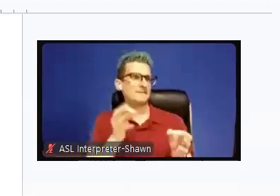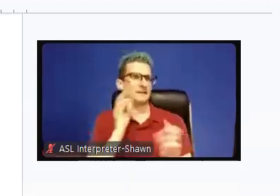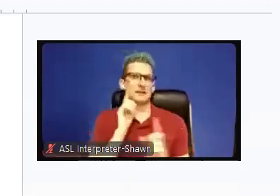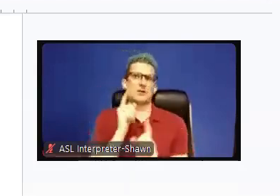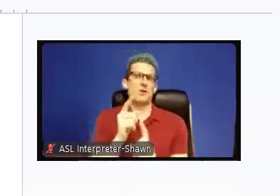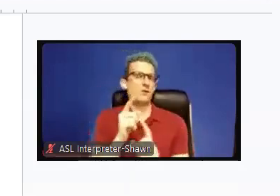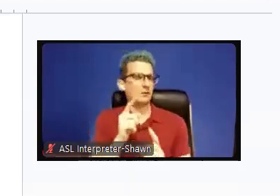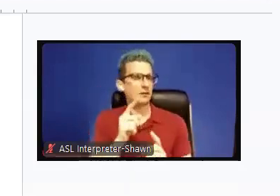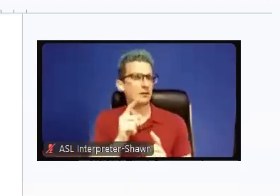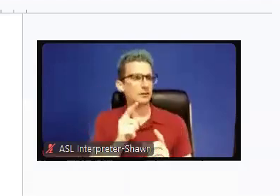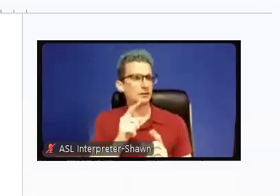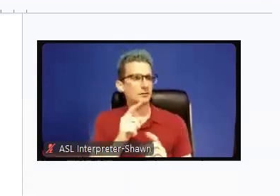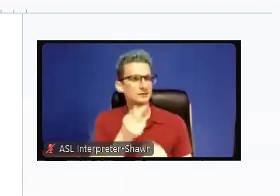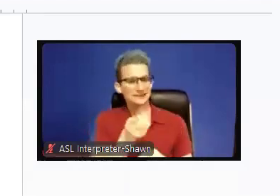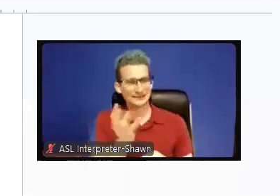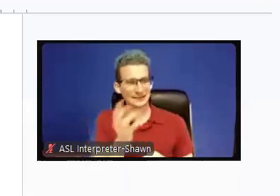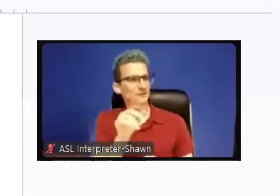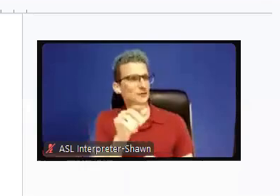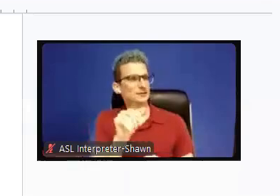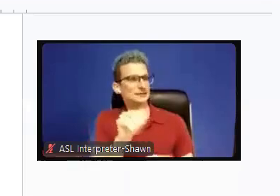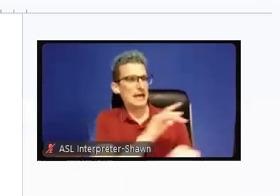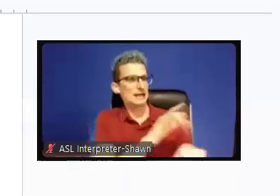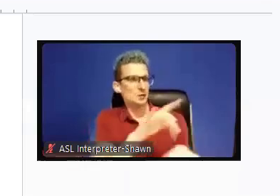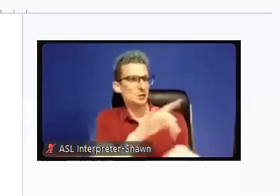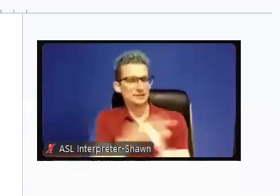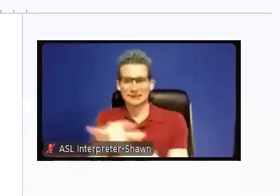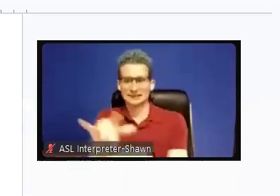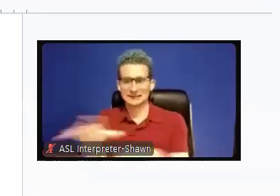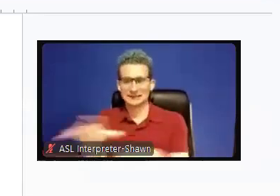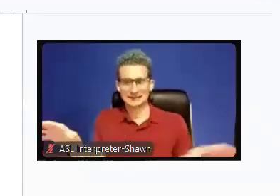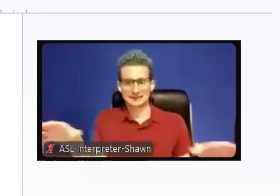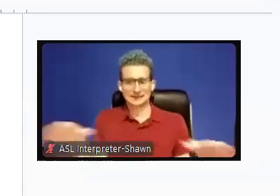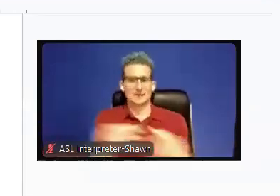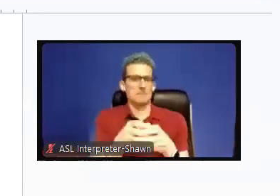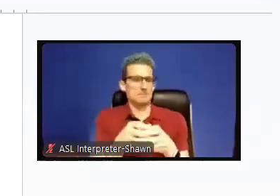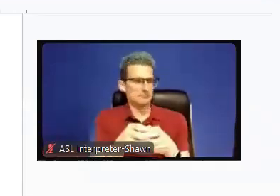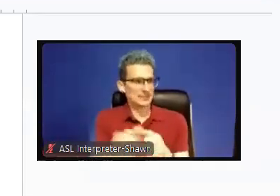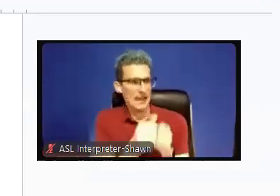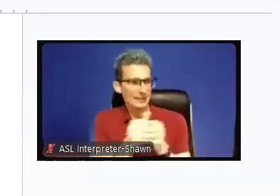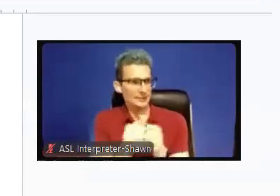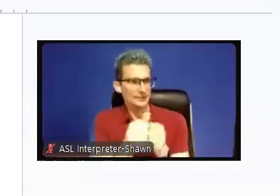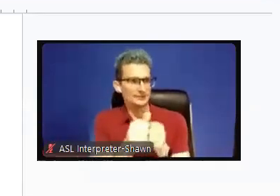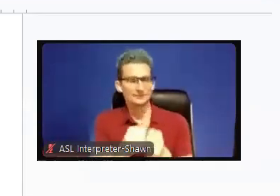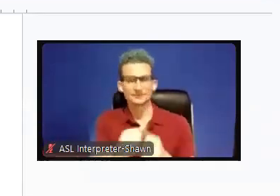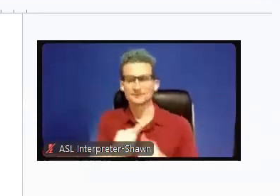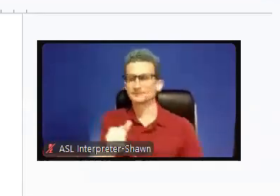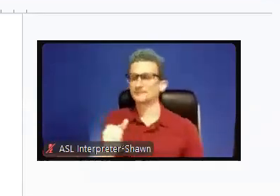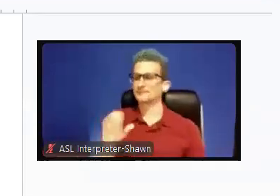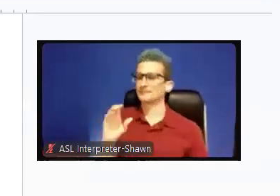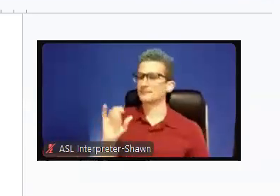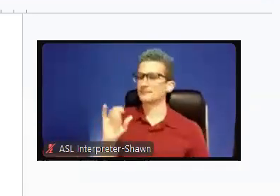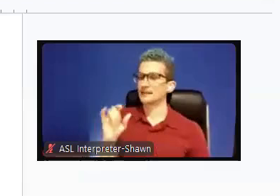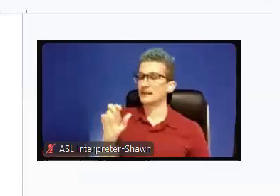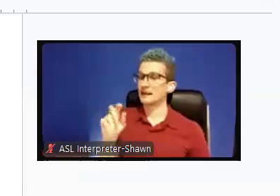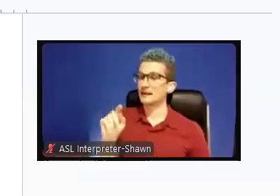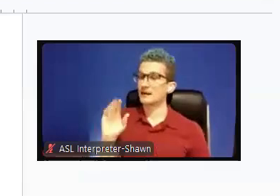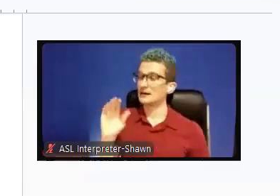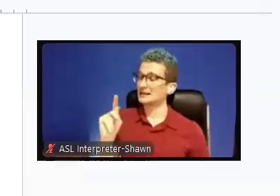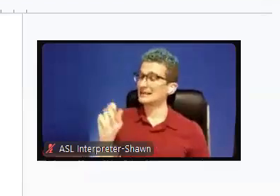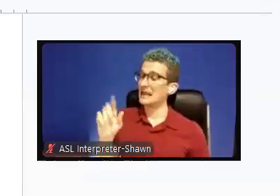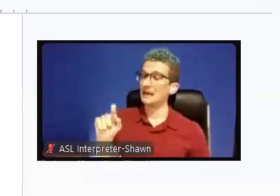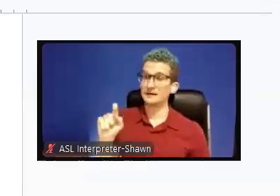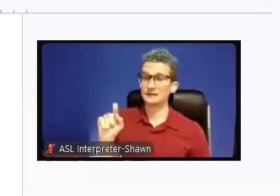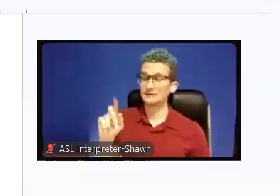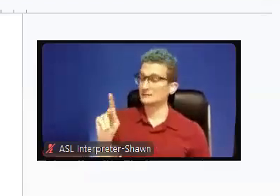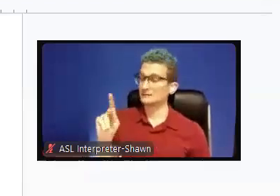data sources. Right, Caitlin in the chat, I hear that. Maybe aggregating the data across all the